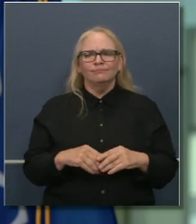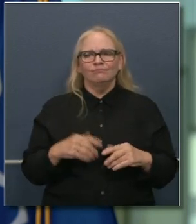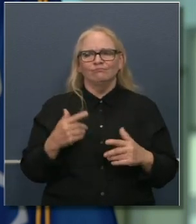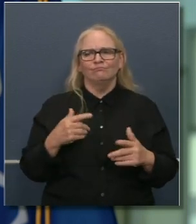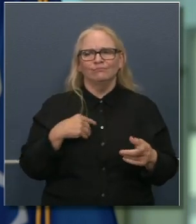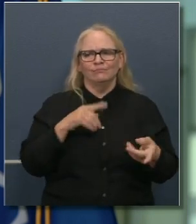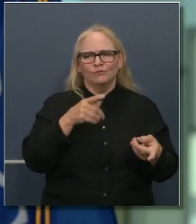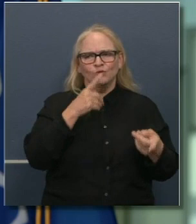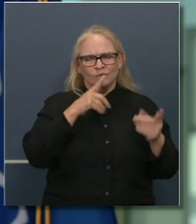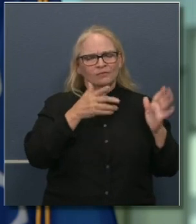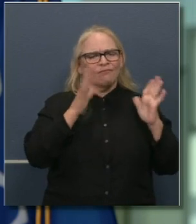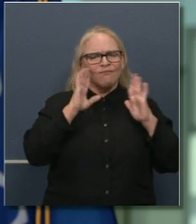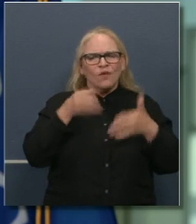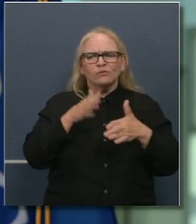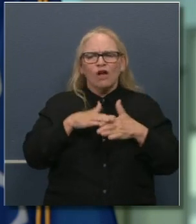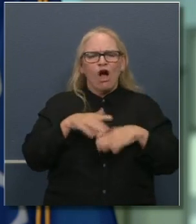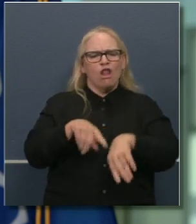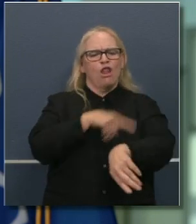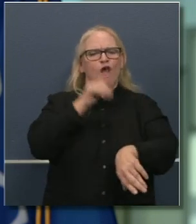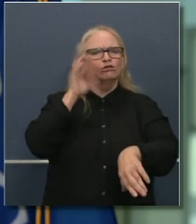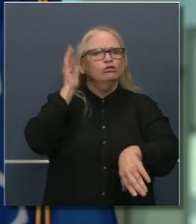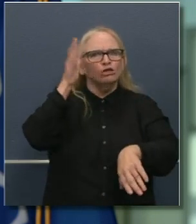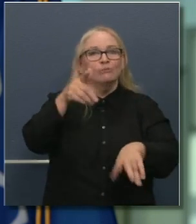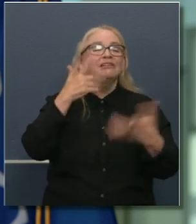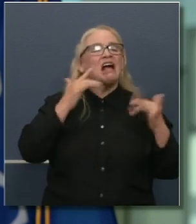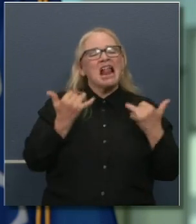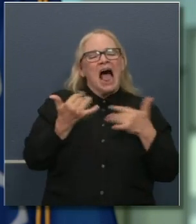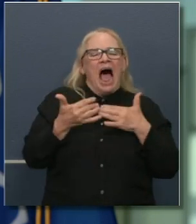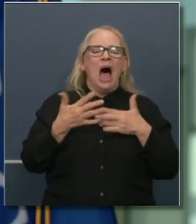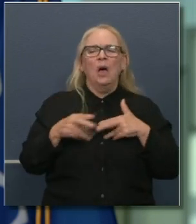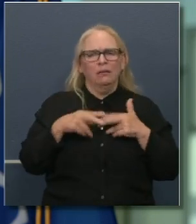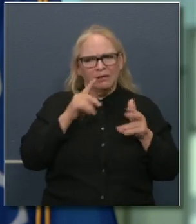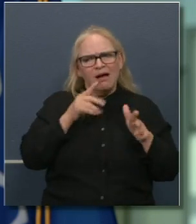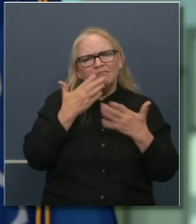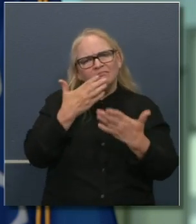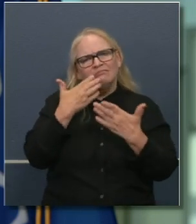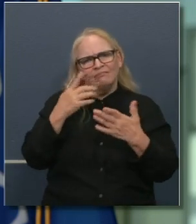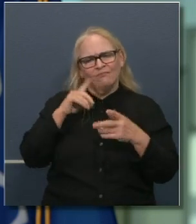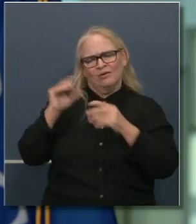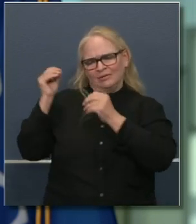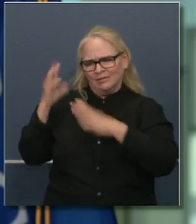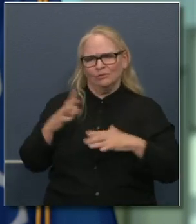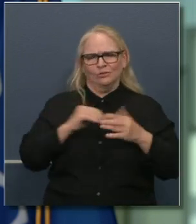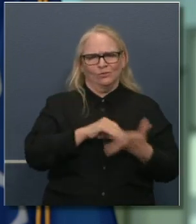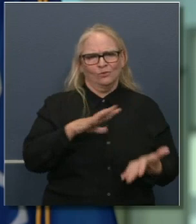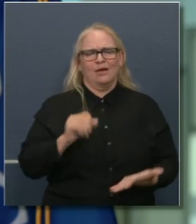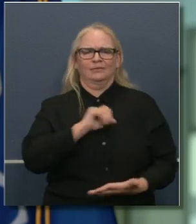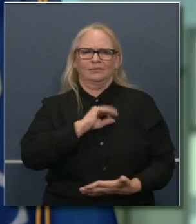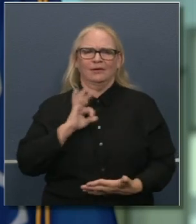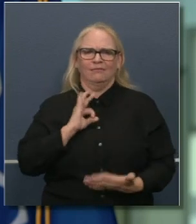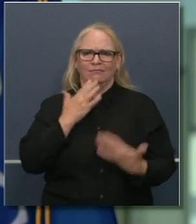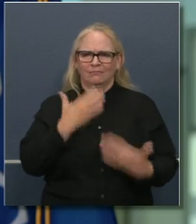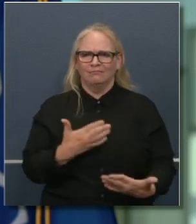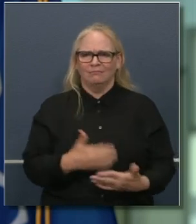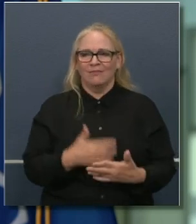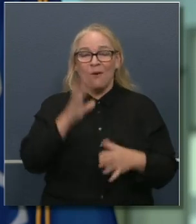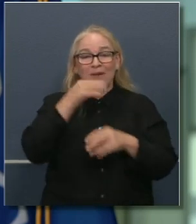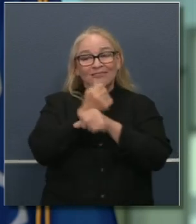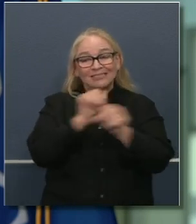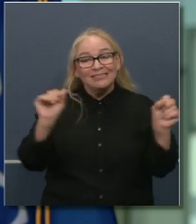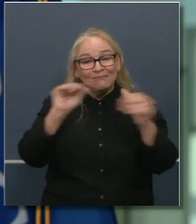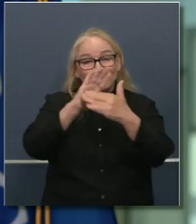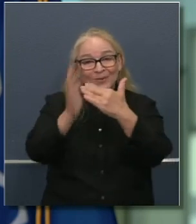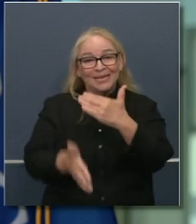long-term safety of our children and our staff. With that, hope everybody has a safe weekend where you